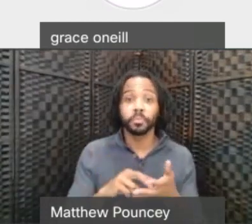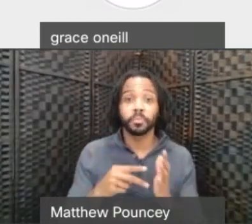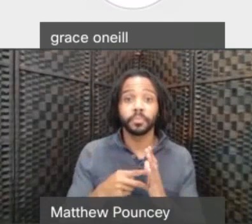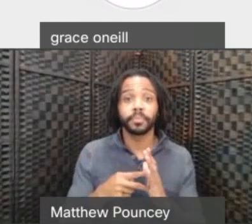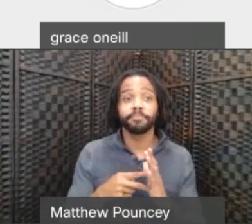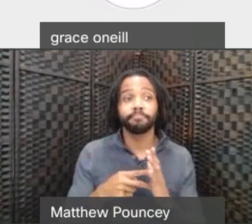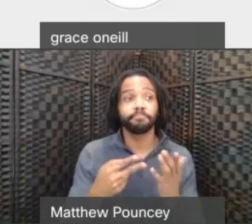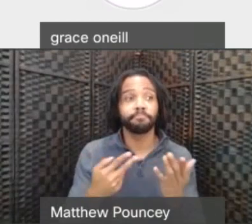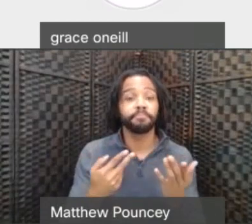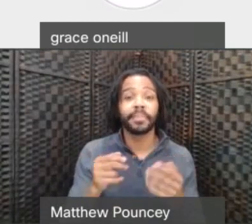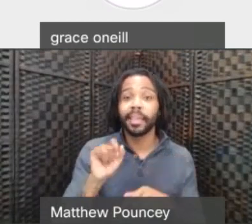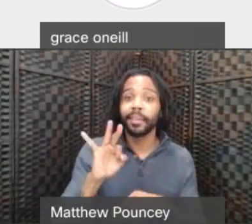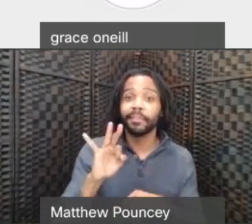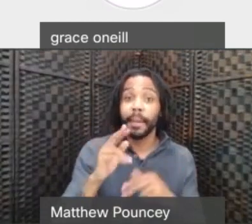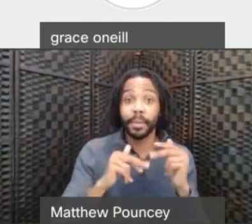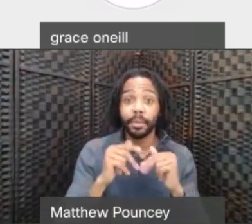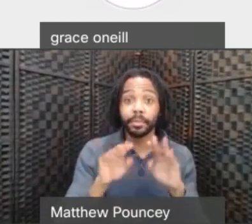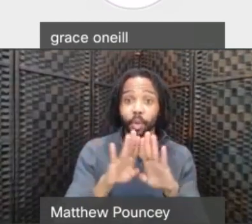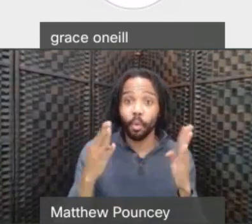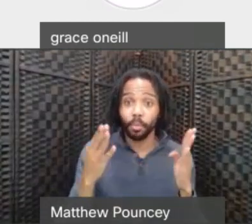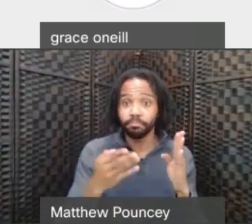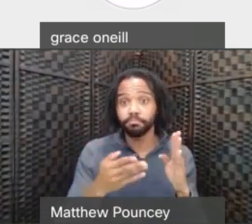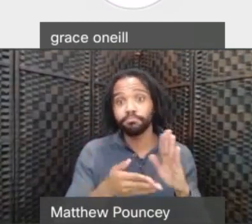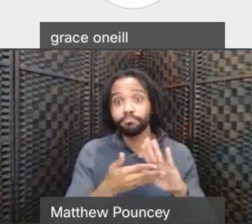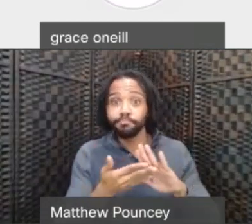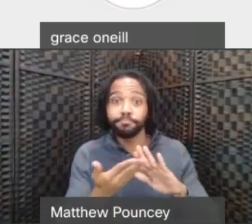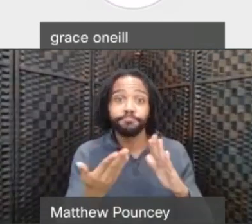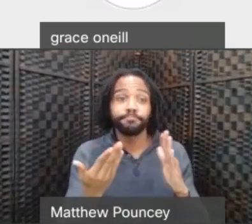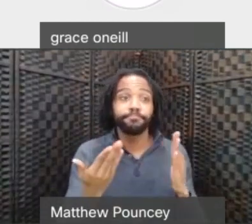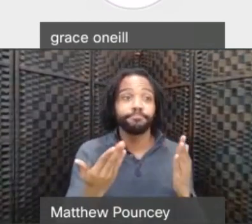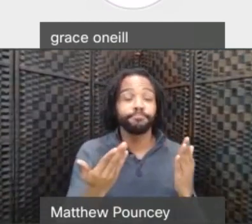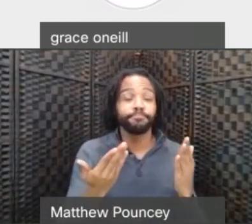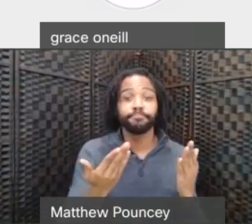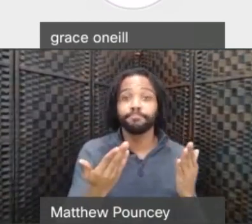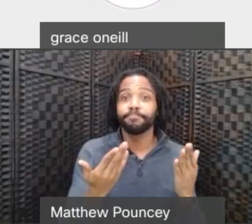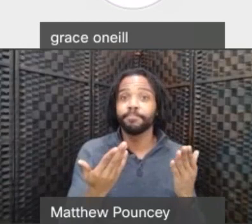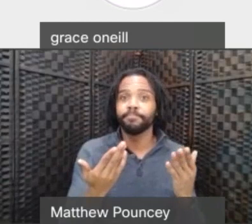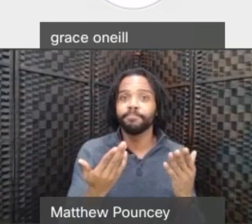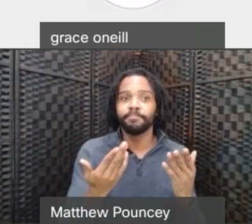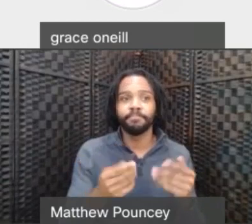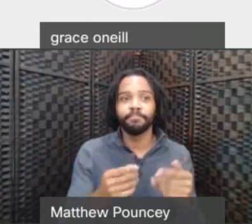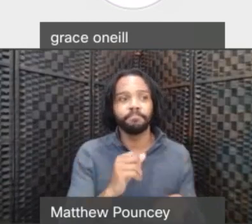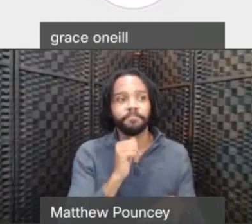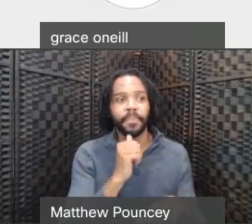a facility is operating under or outside a conventional capacity strategy,